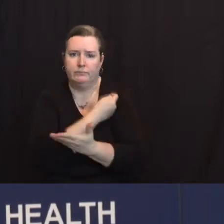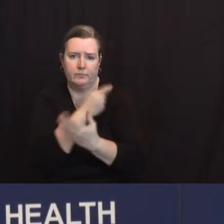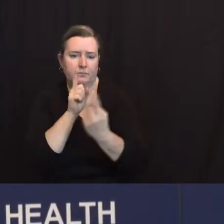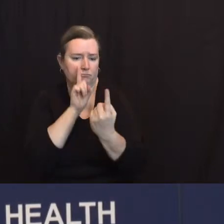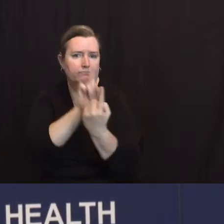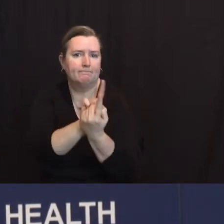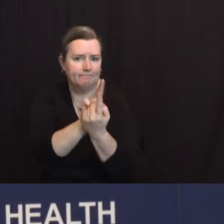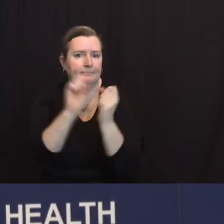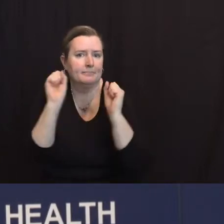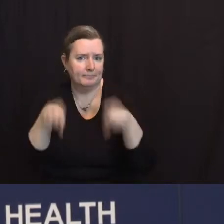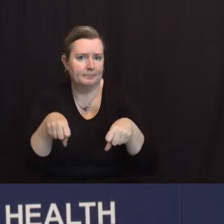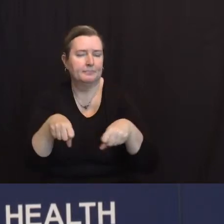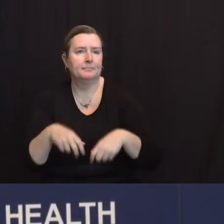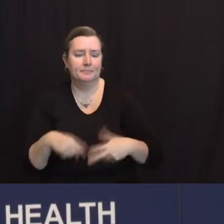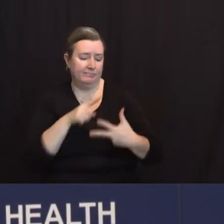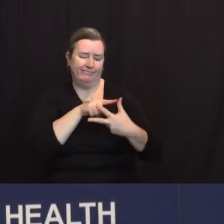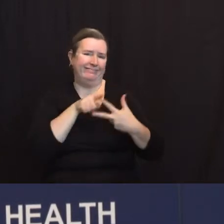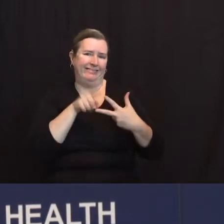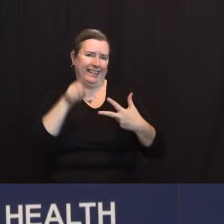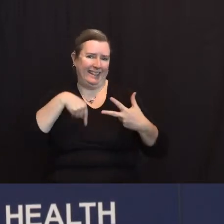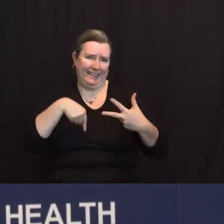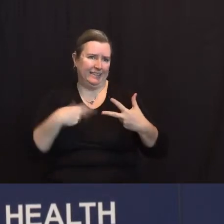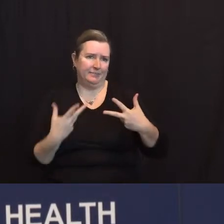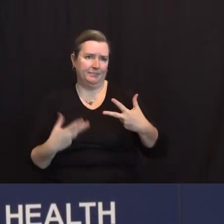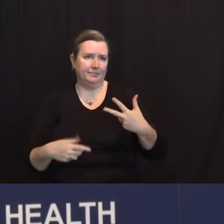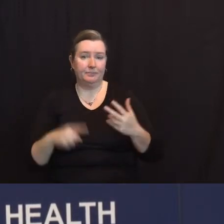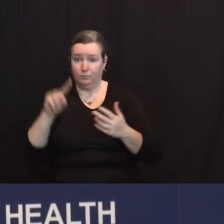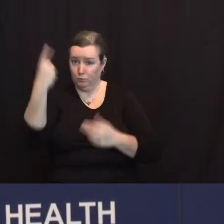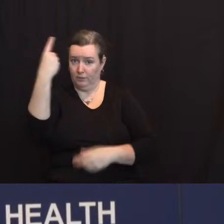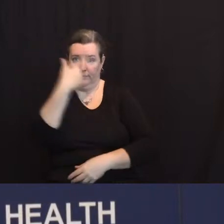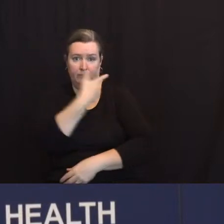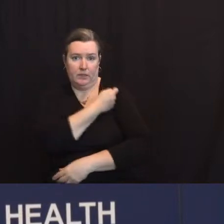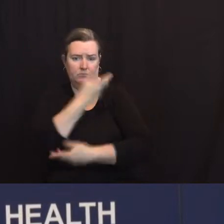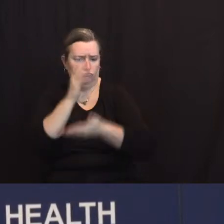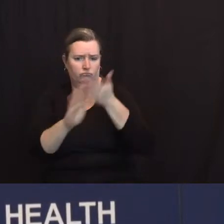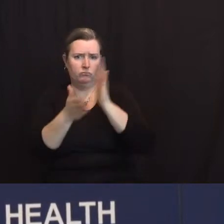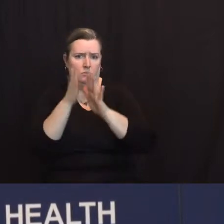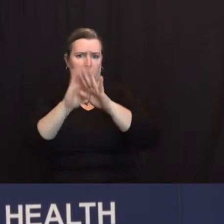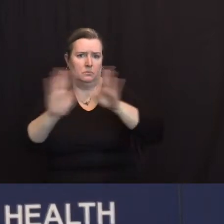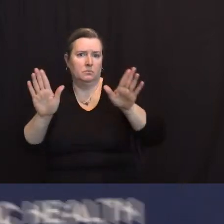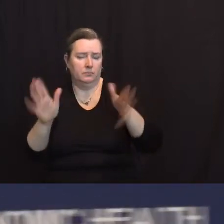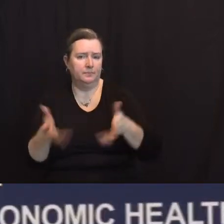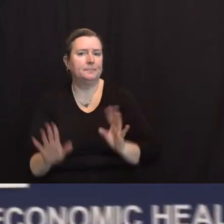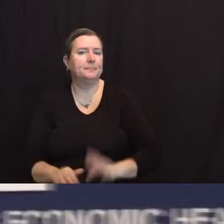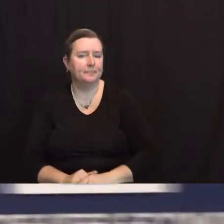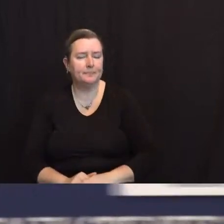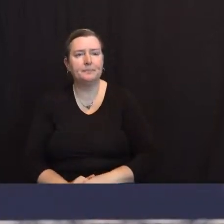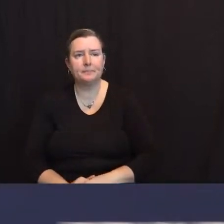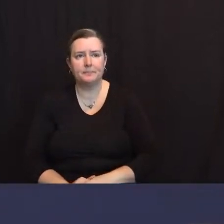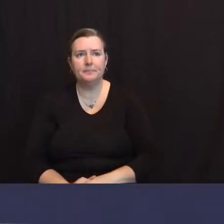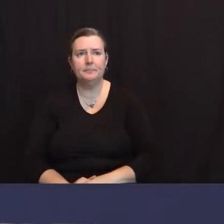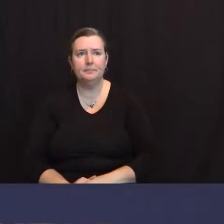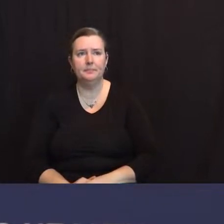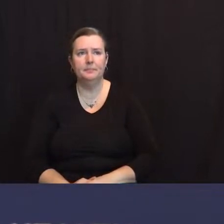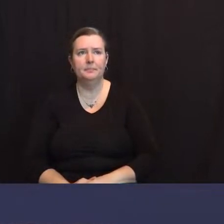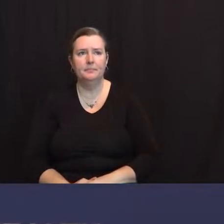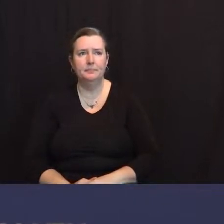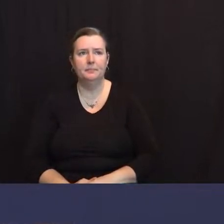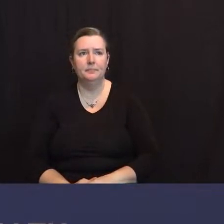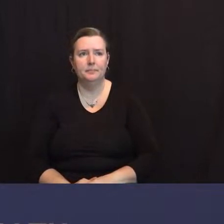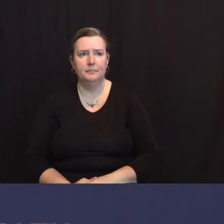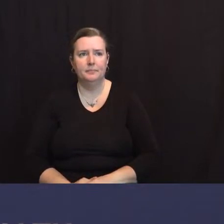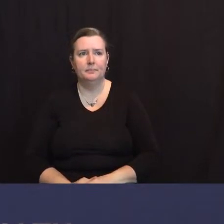back to vaccinate them with the second dose. Really powerful for folks who are hard to get